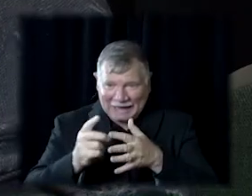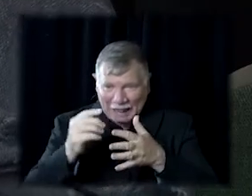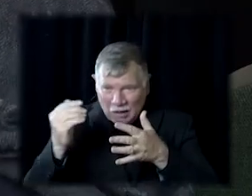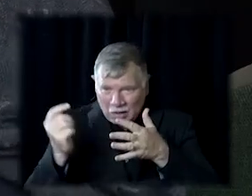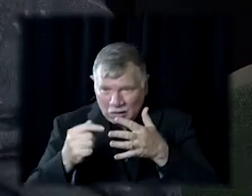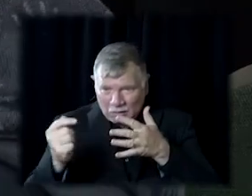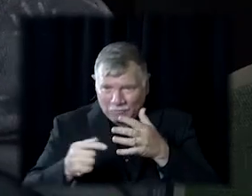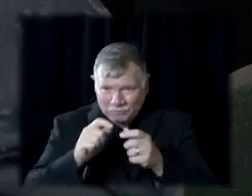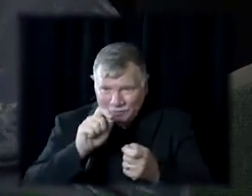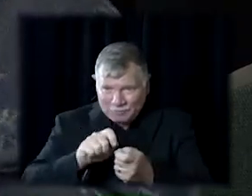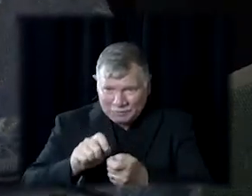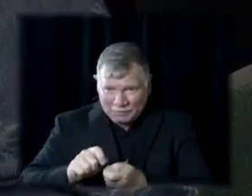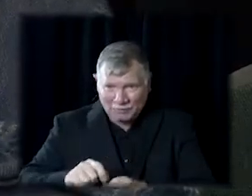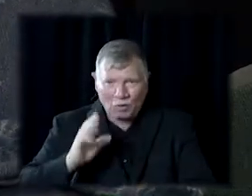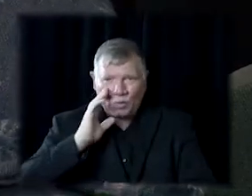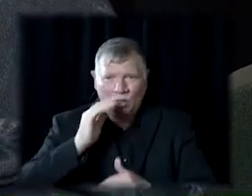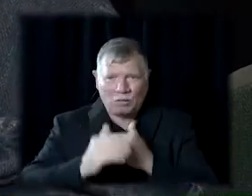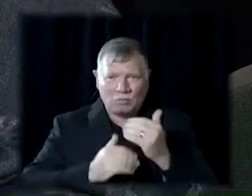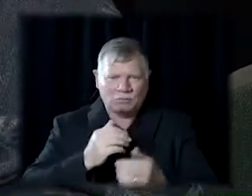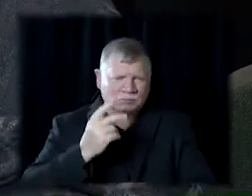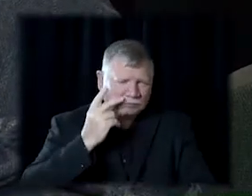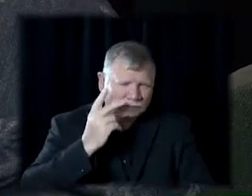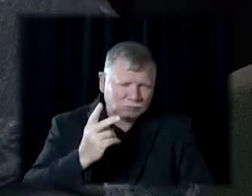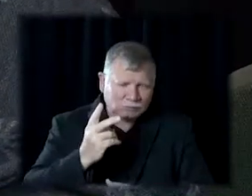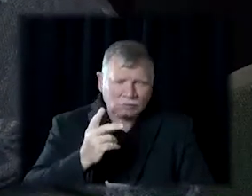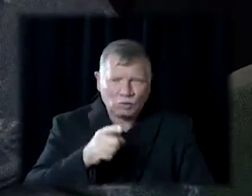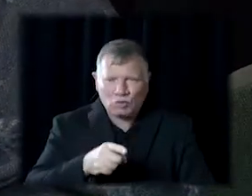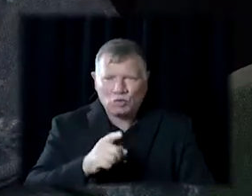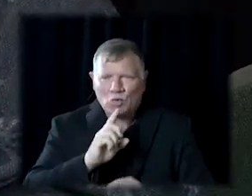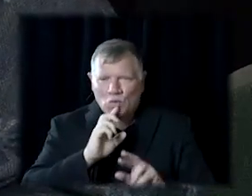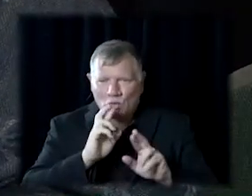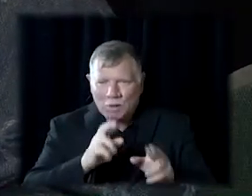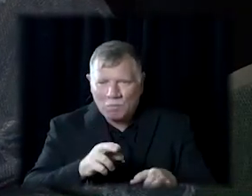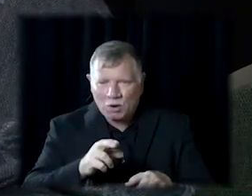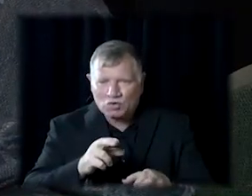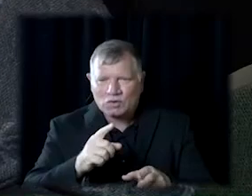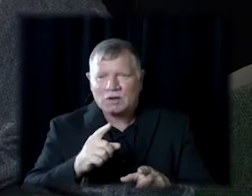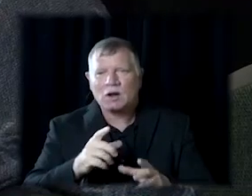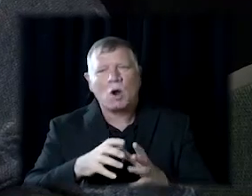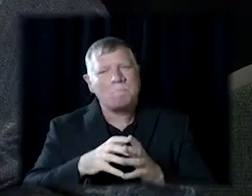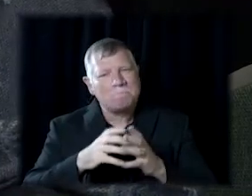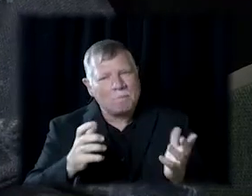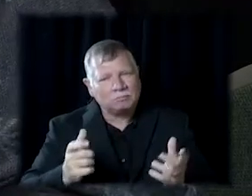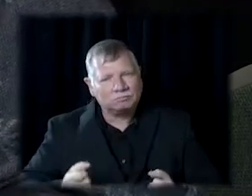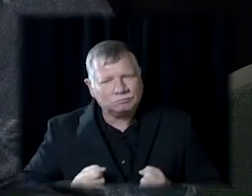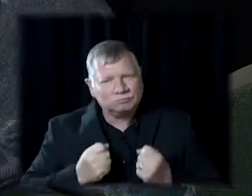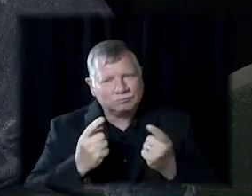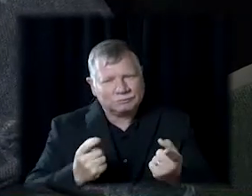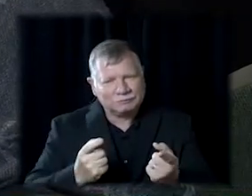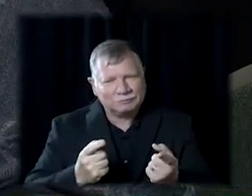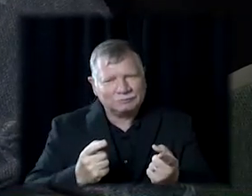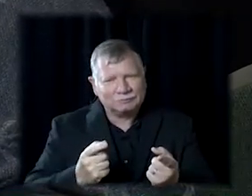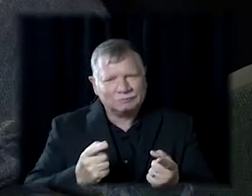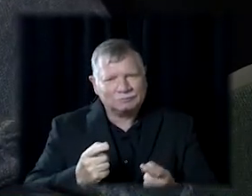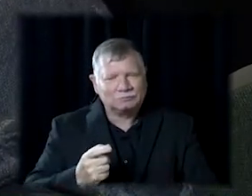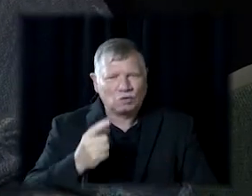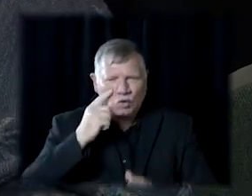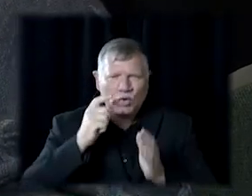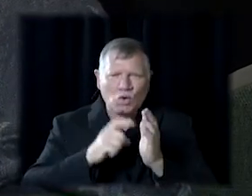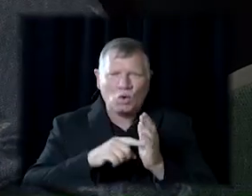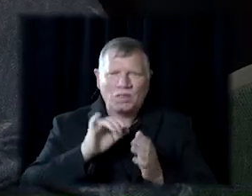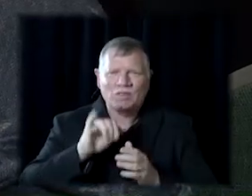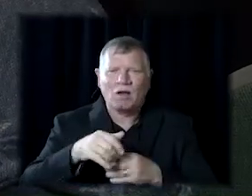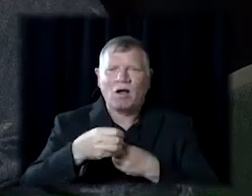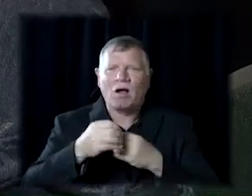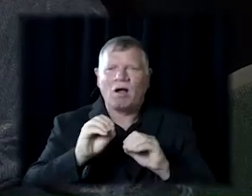you would go through that process and say, you've reported you've spent too much, which we just recently did, you probably noticed, with